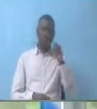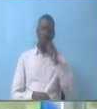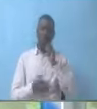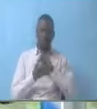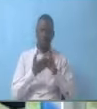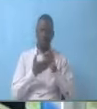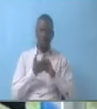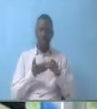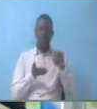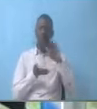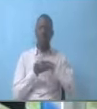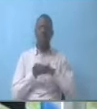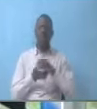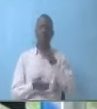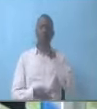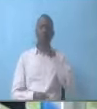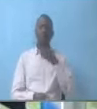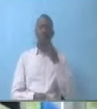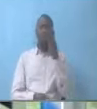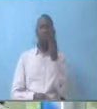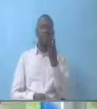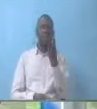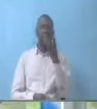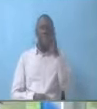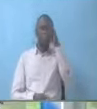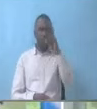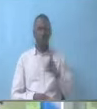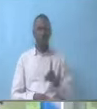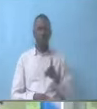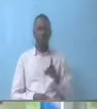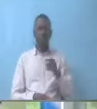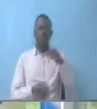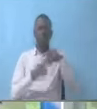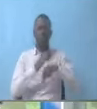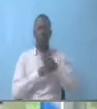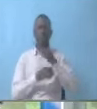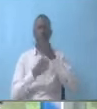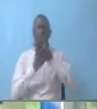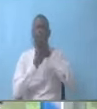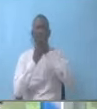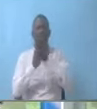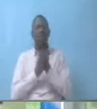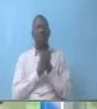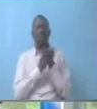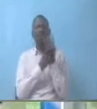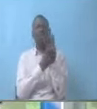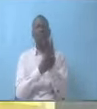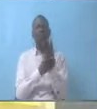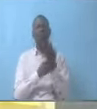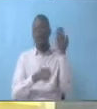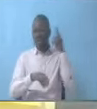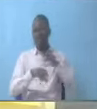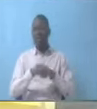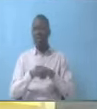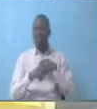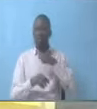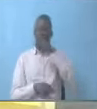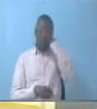of December 1994 when you were Attorney General. Li ci do war moy decree bi ñu ko binda